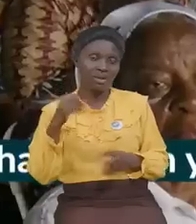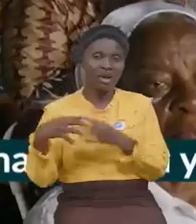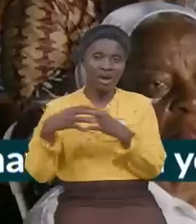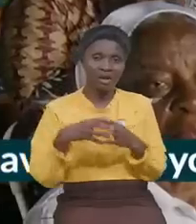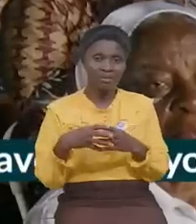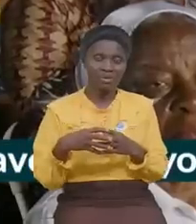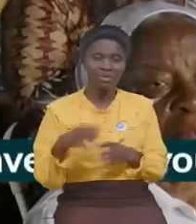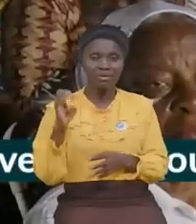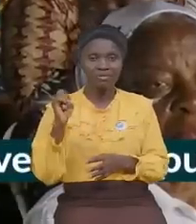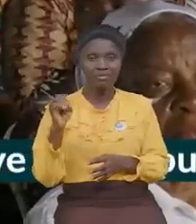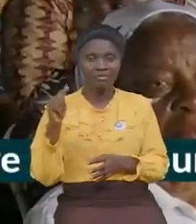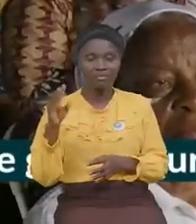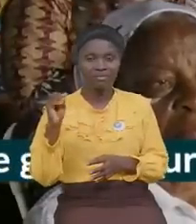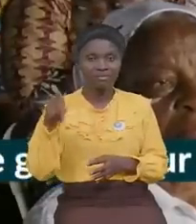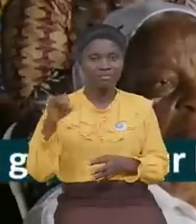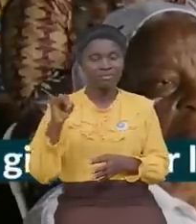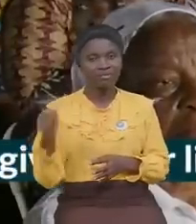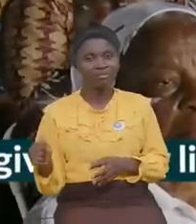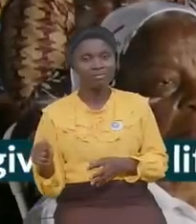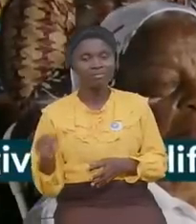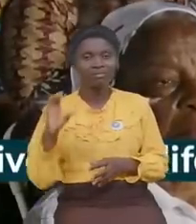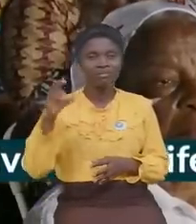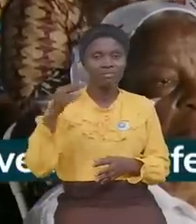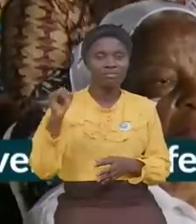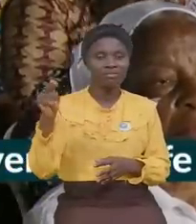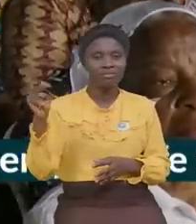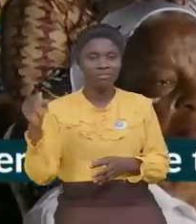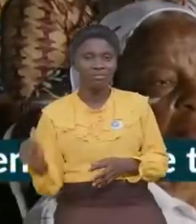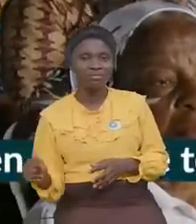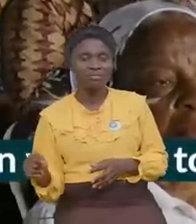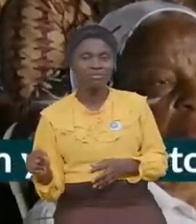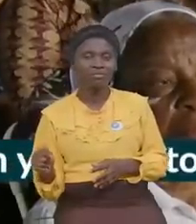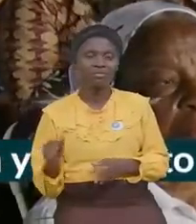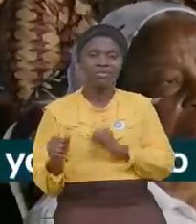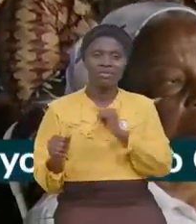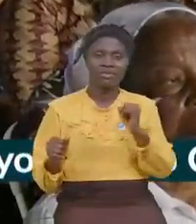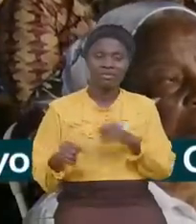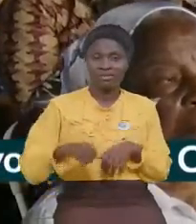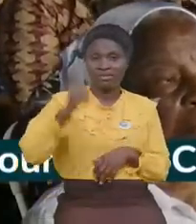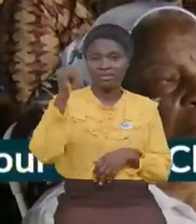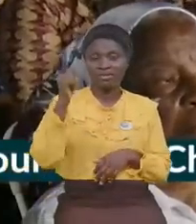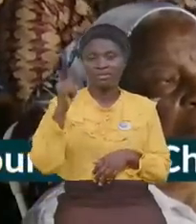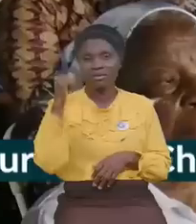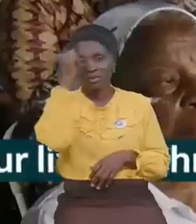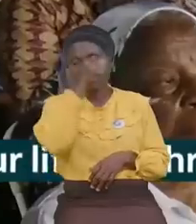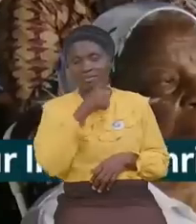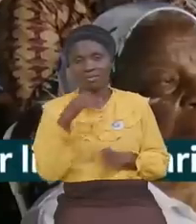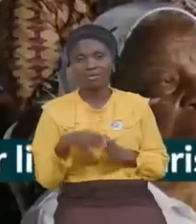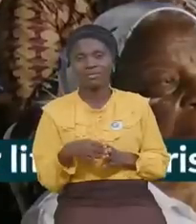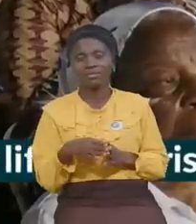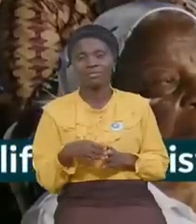Ethiopia, China, South Africa, Madagascar, UK,